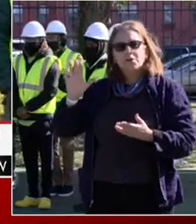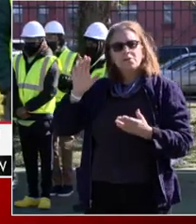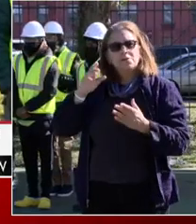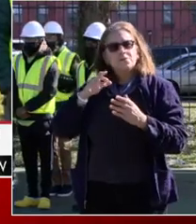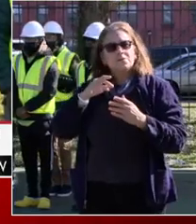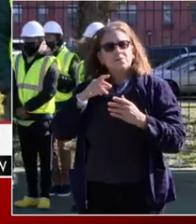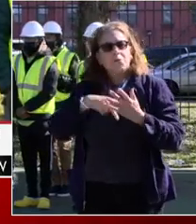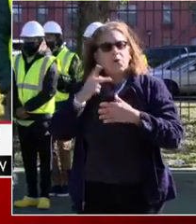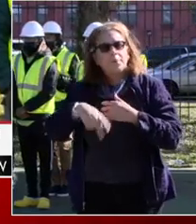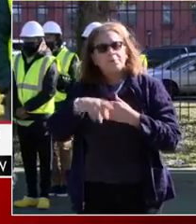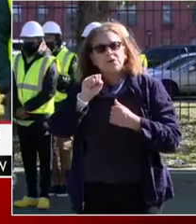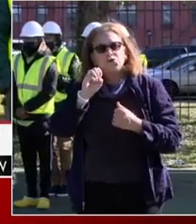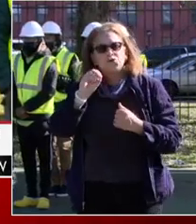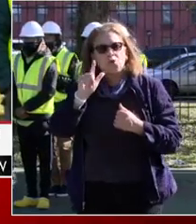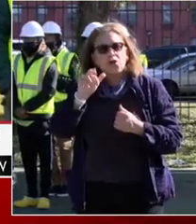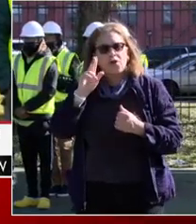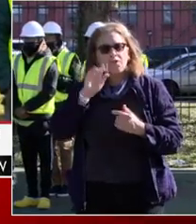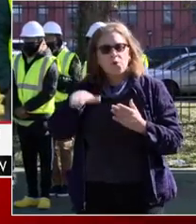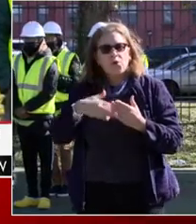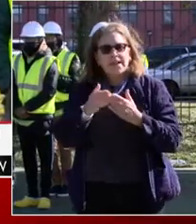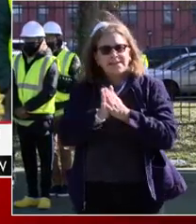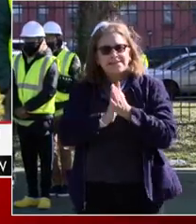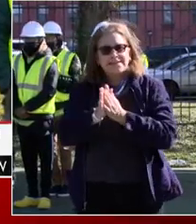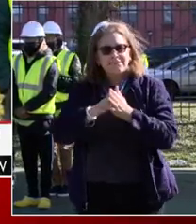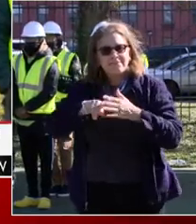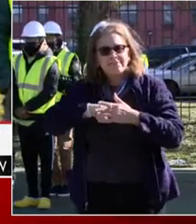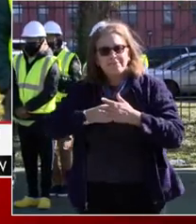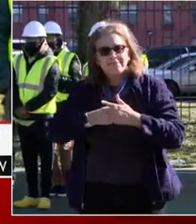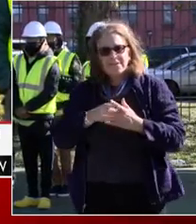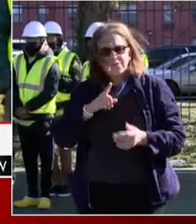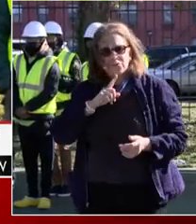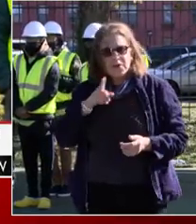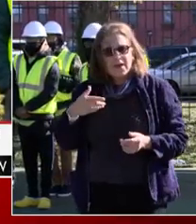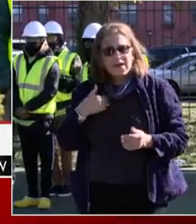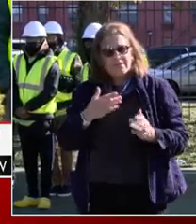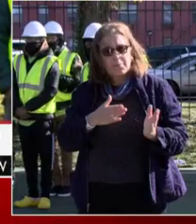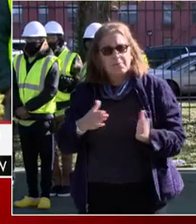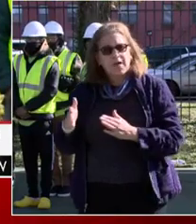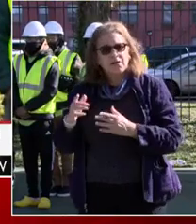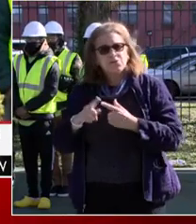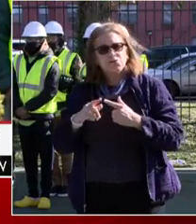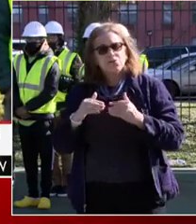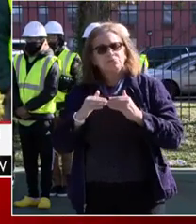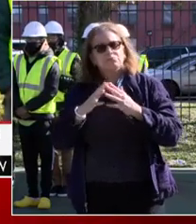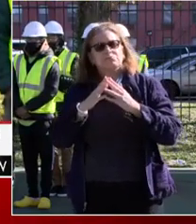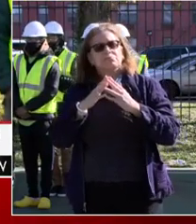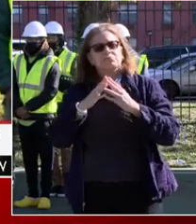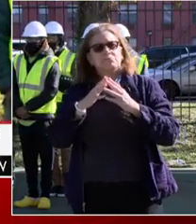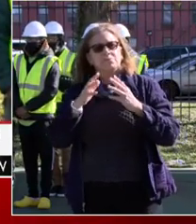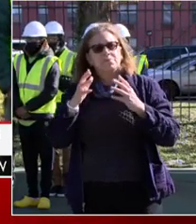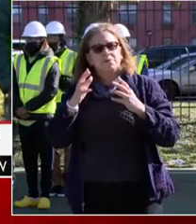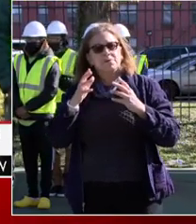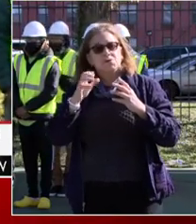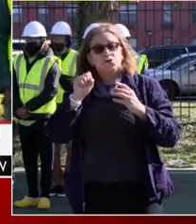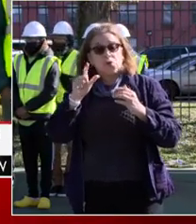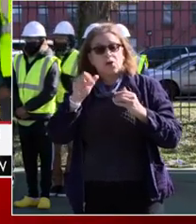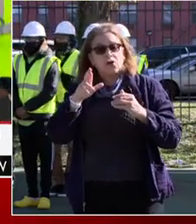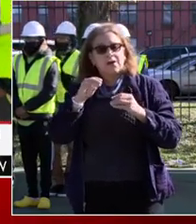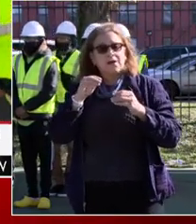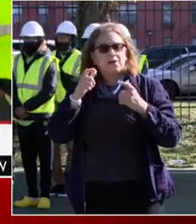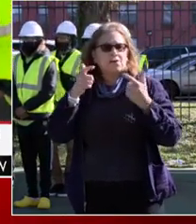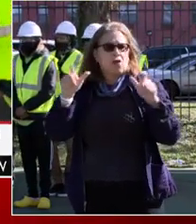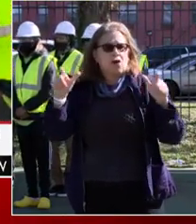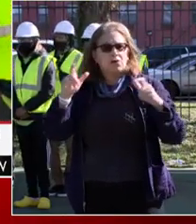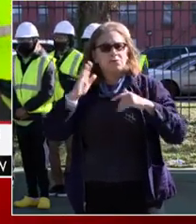whether there's any initiative to put solar on large buildings like the convention center and schools and various